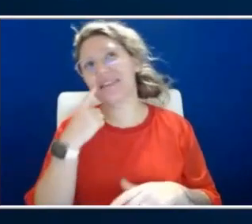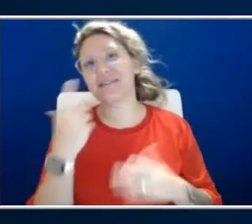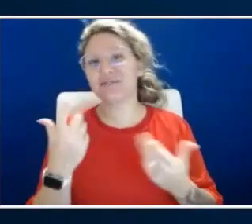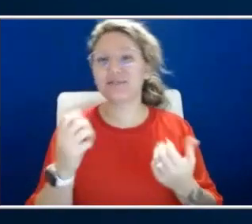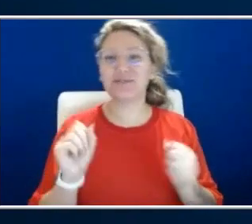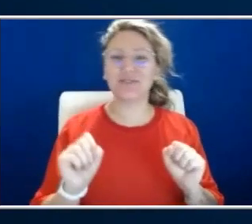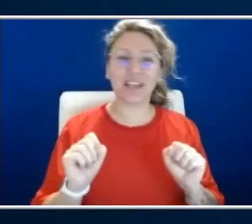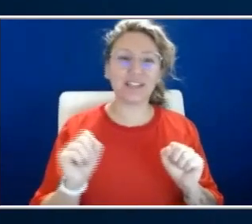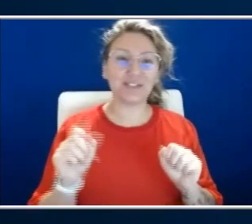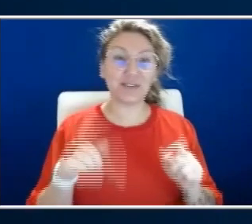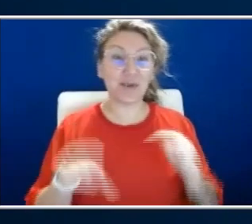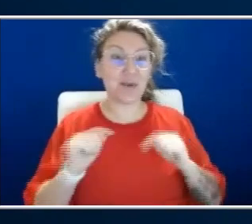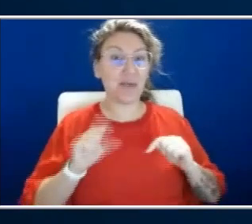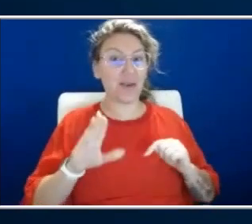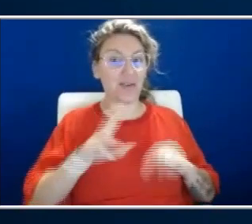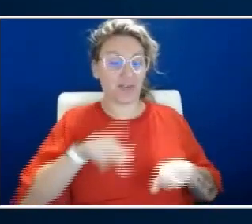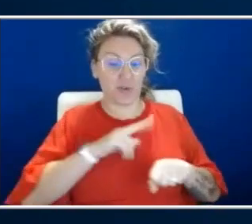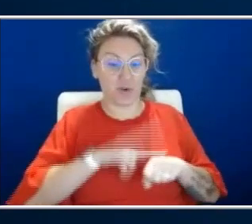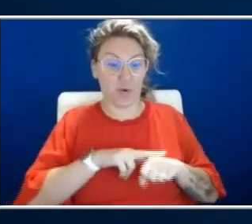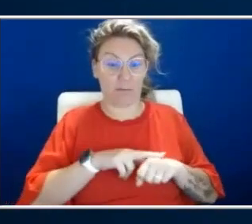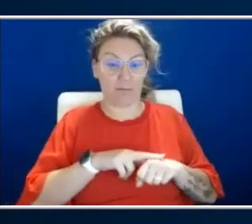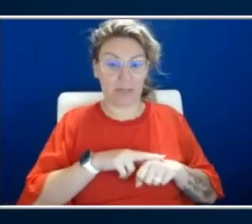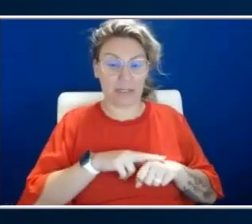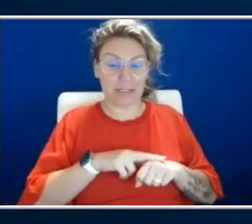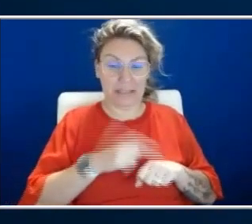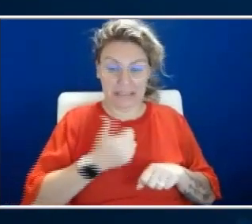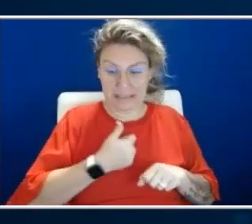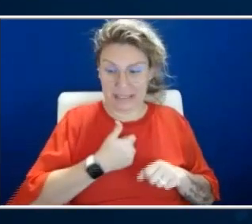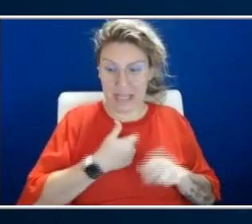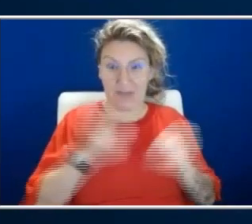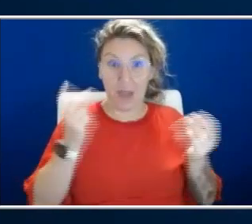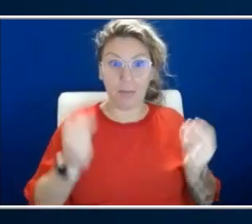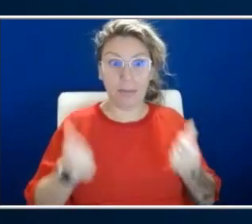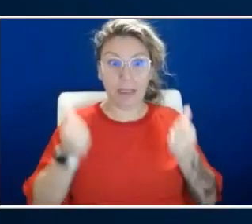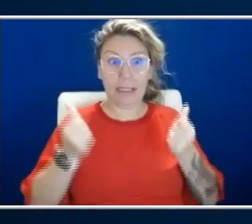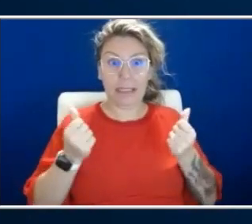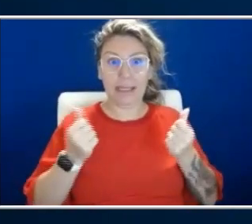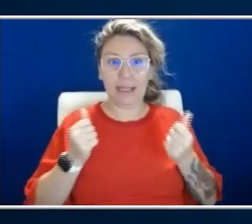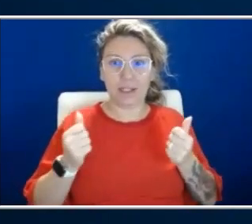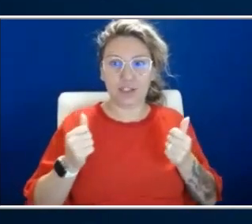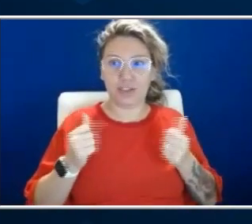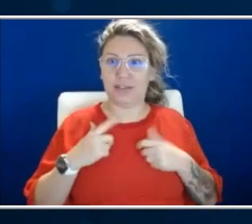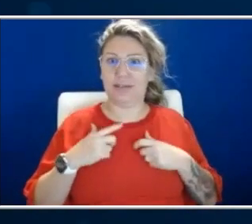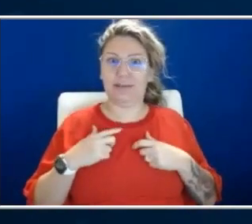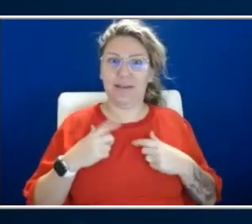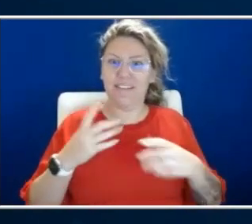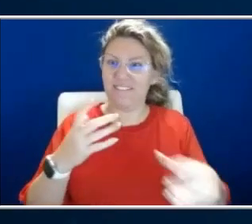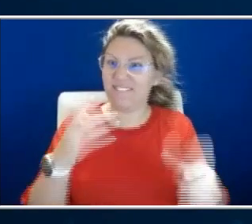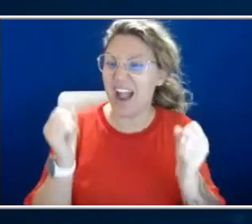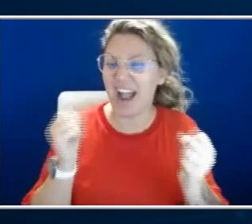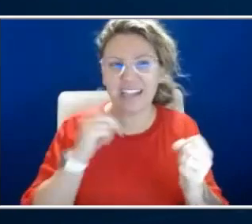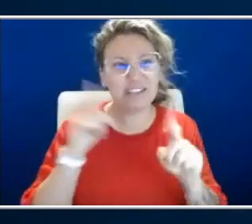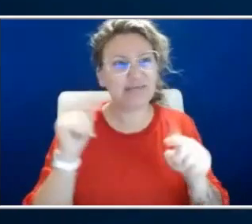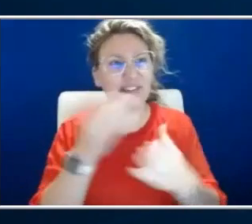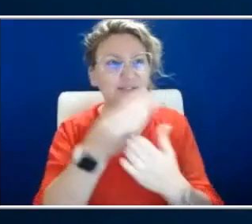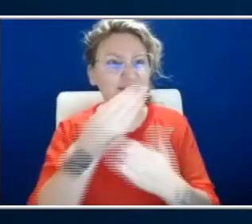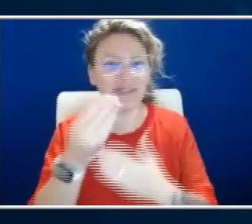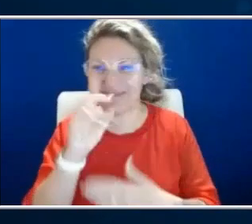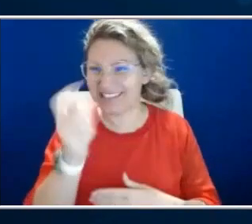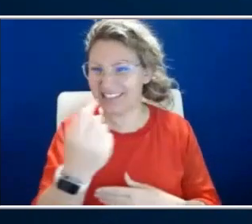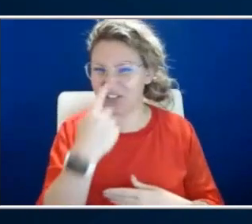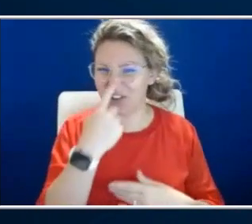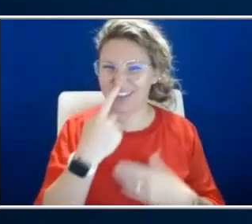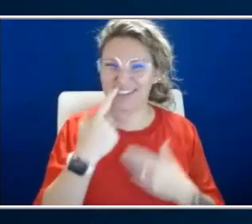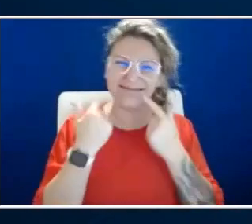to her normal self She right did away. back-to-back Target visits. Exactly. She just too much Target, basically. It is